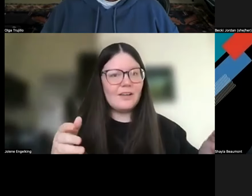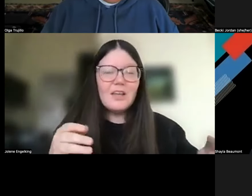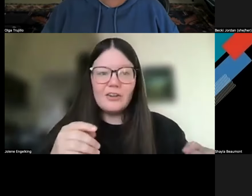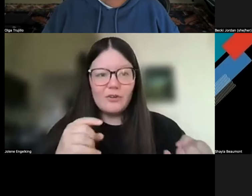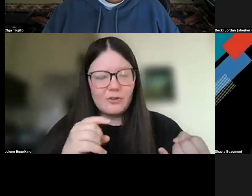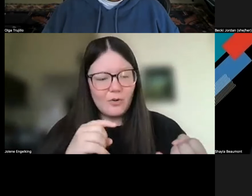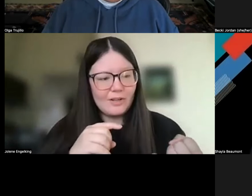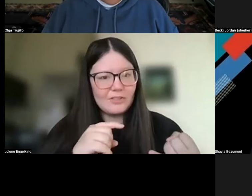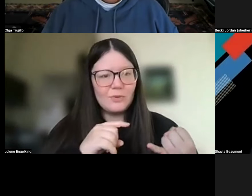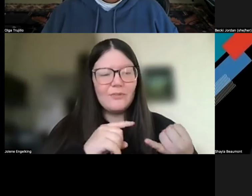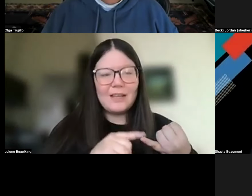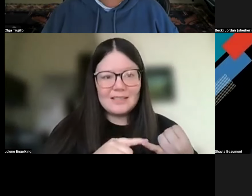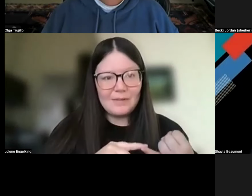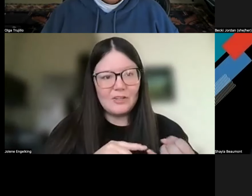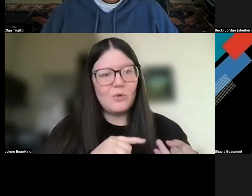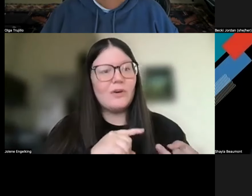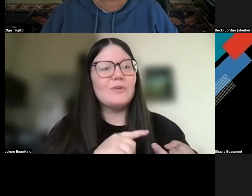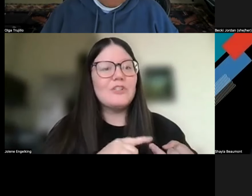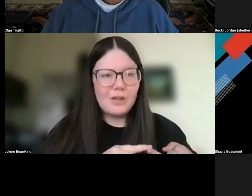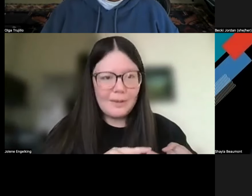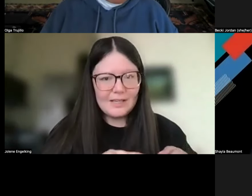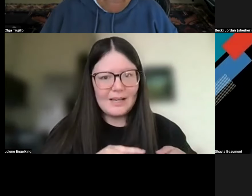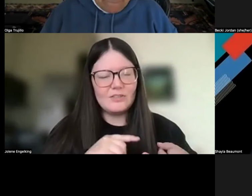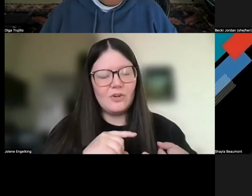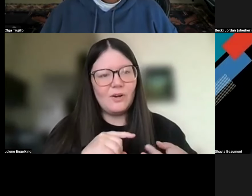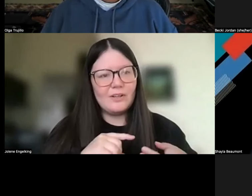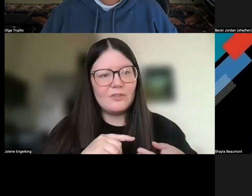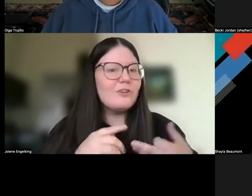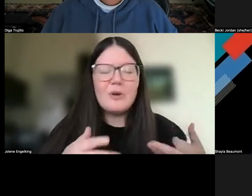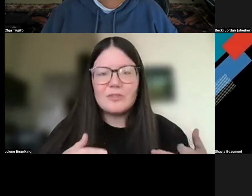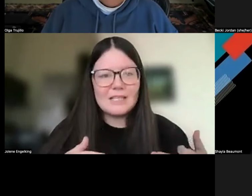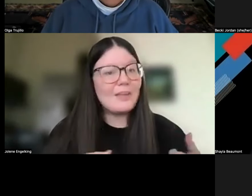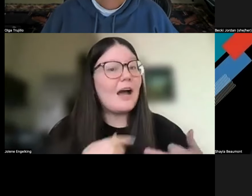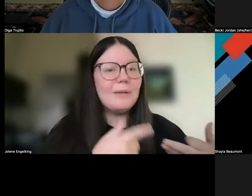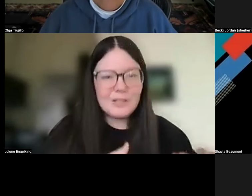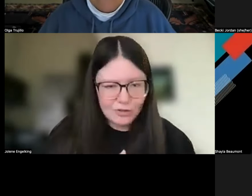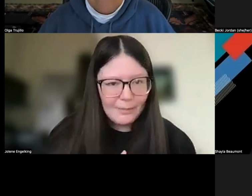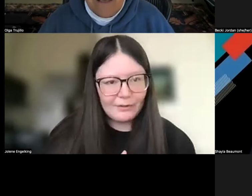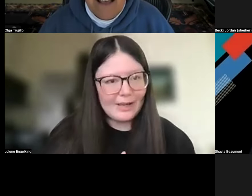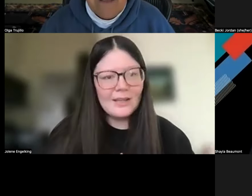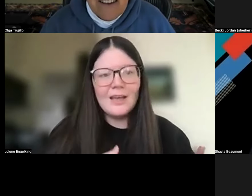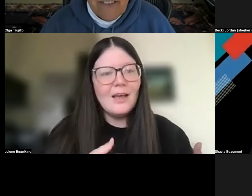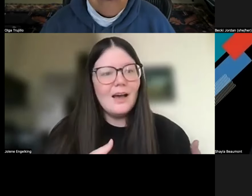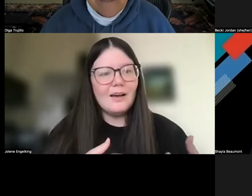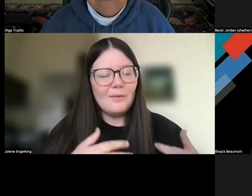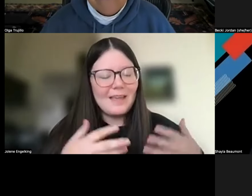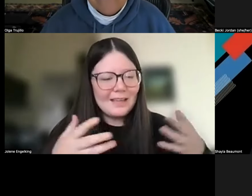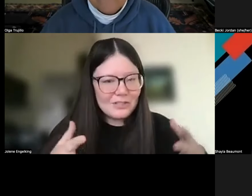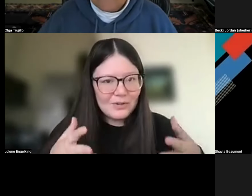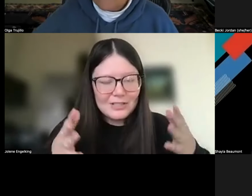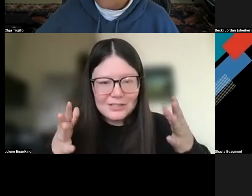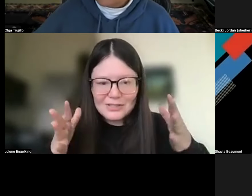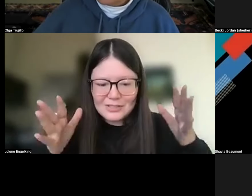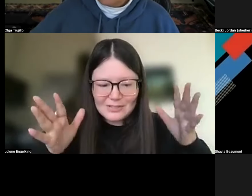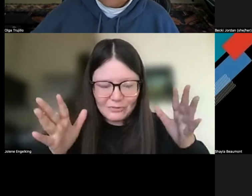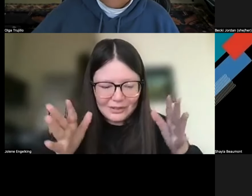idea of like, you know, you don't want to offend somebody, you don't want to re-traumatize, you don't want, or you also see it with like complex trauma, right? Right. And